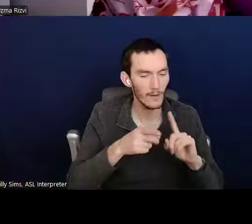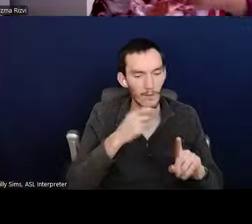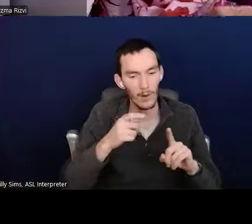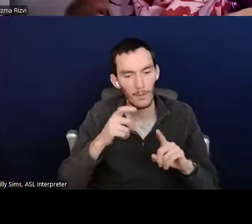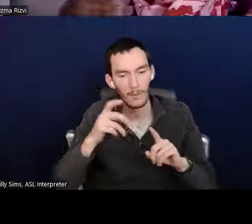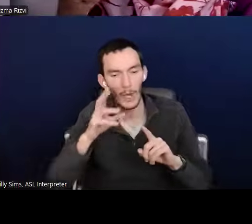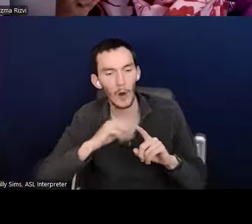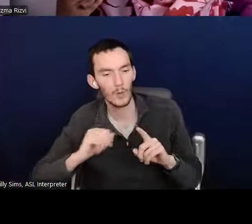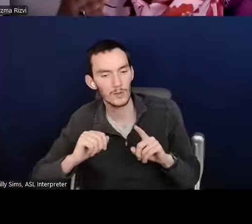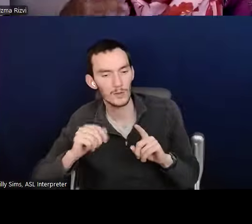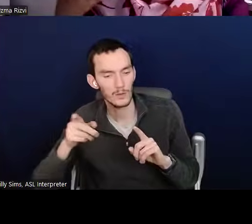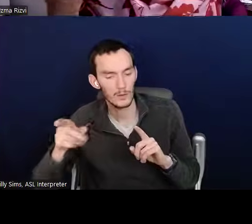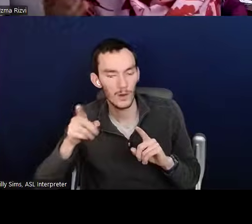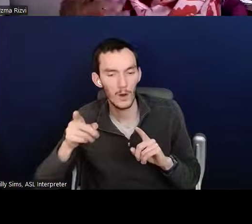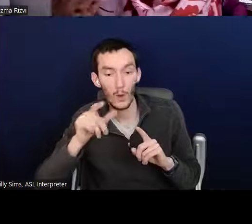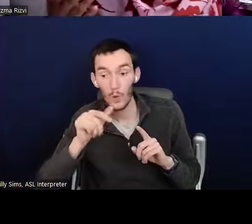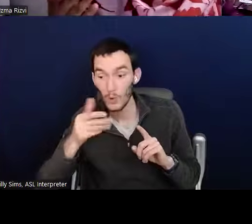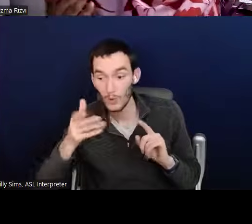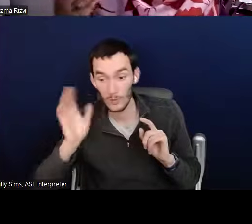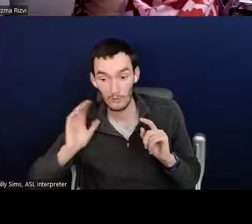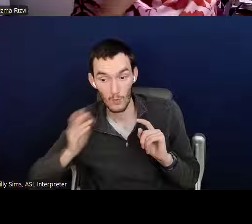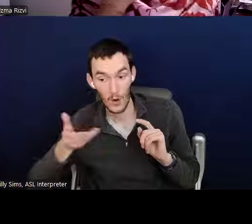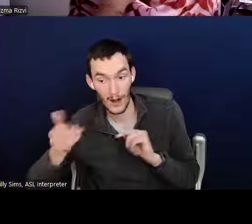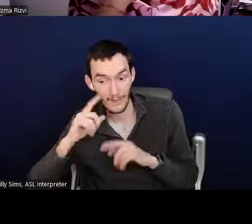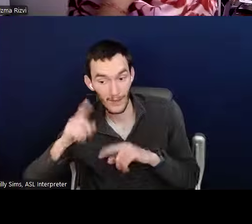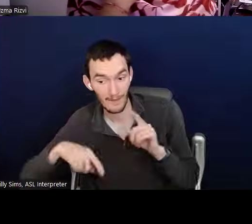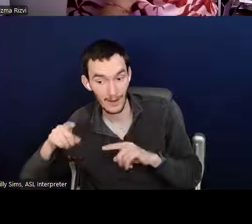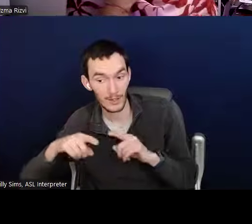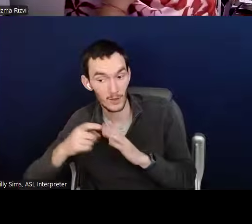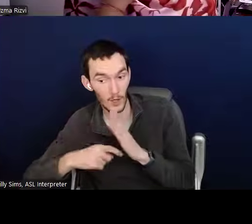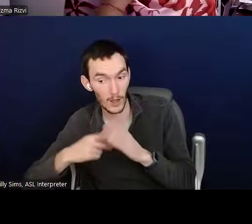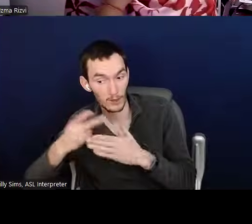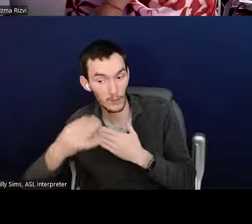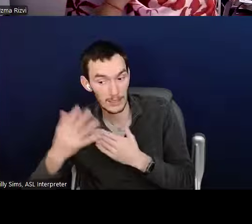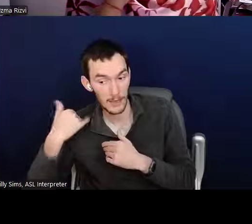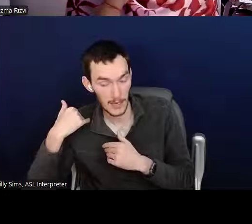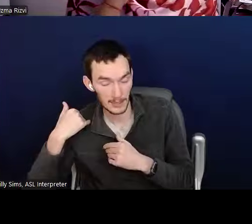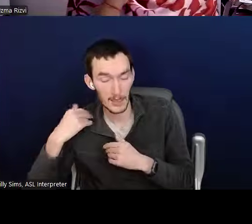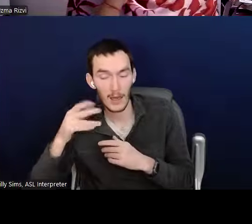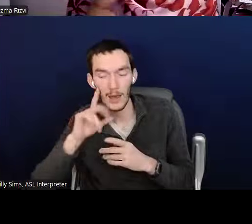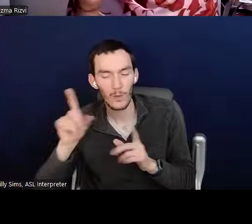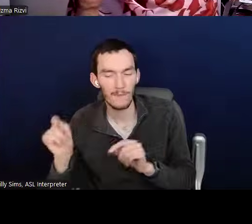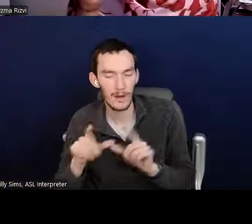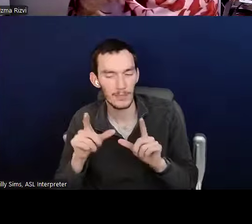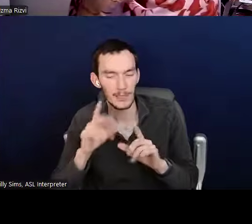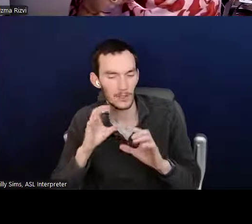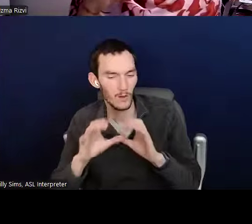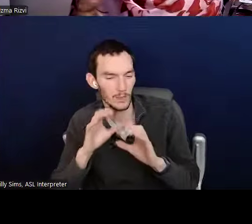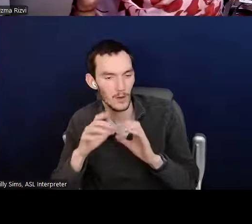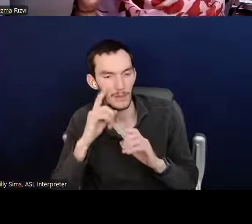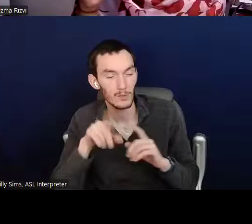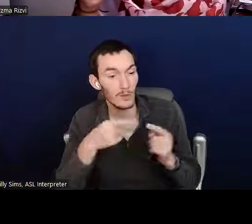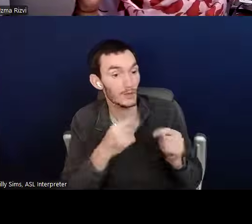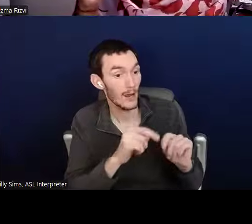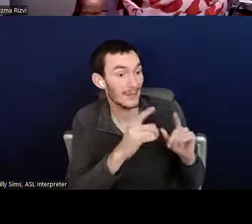who had been hired as workers for various archaeological projects in the past. And we framed these as conversations because when we tried interviews, and we